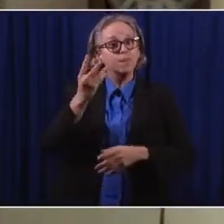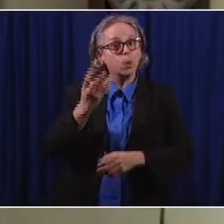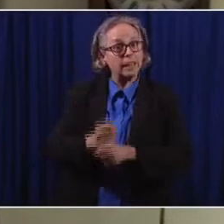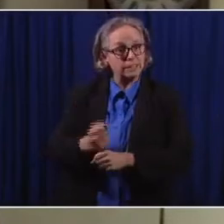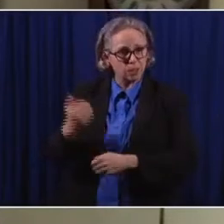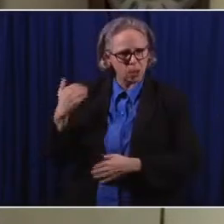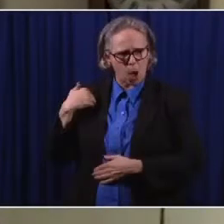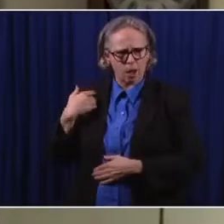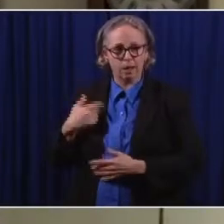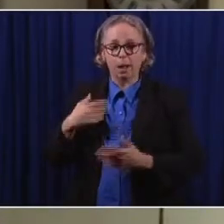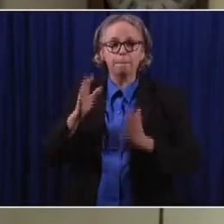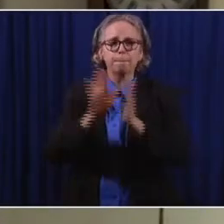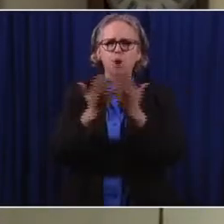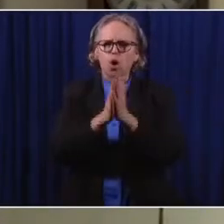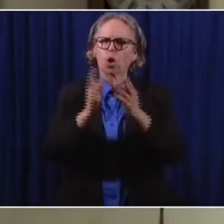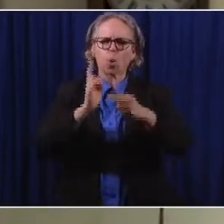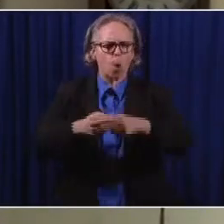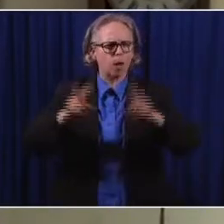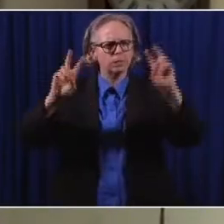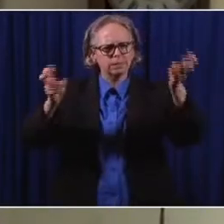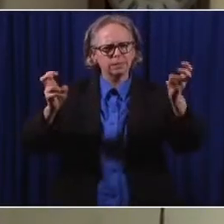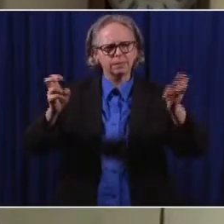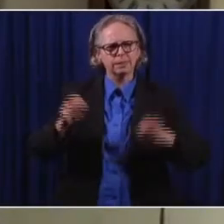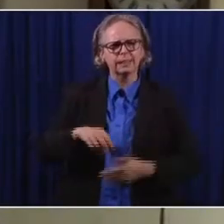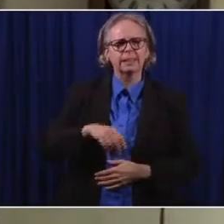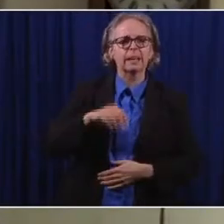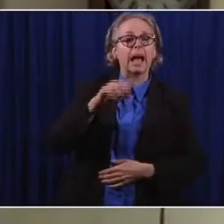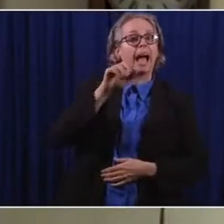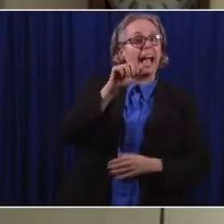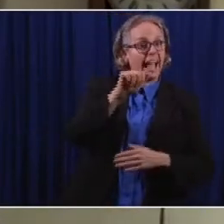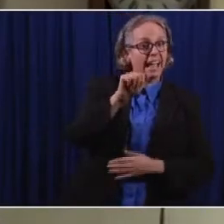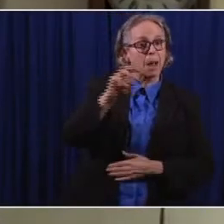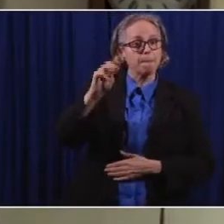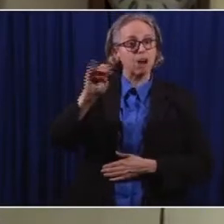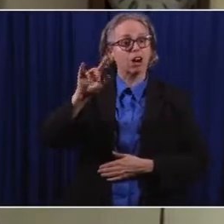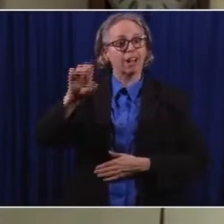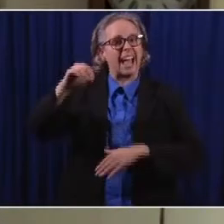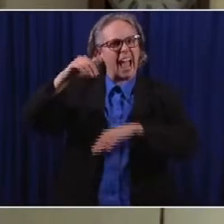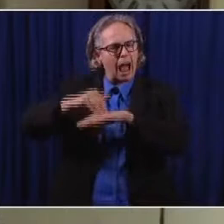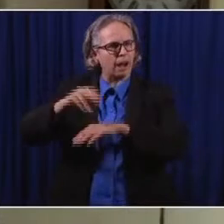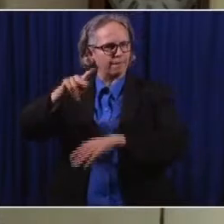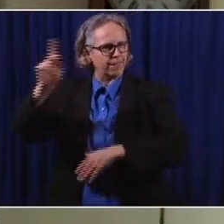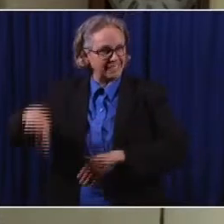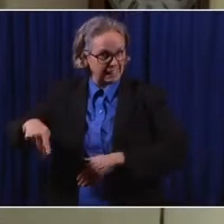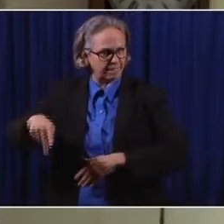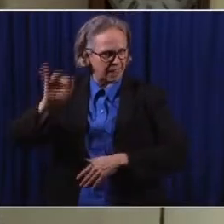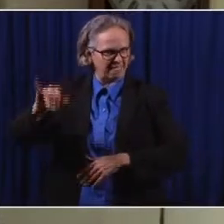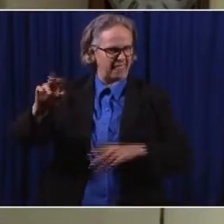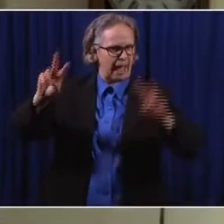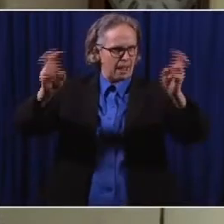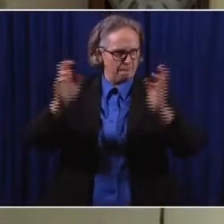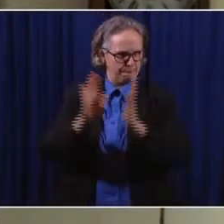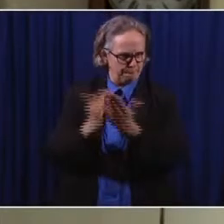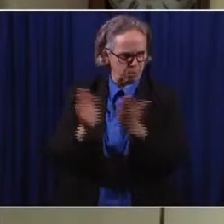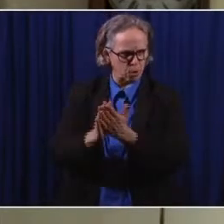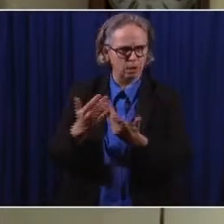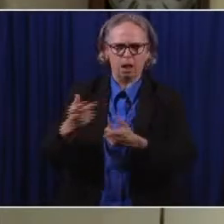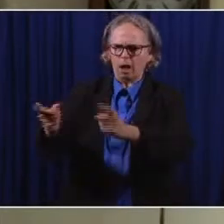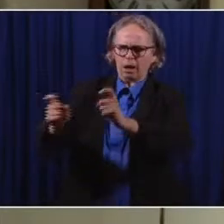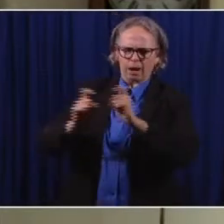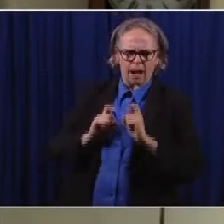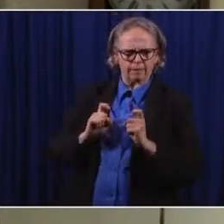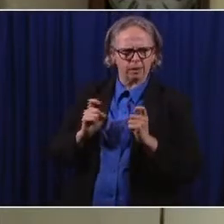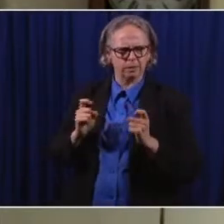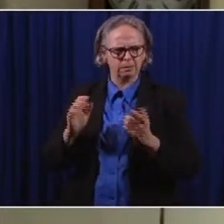Philadelphia. And what they gave us has endured and thrived throughout